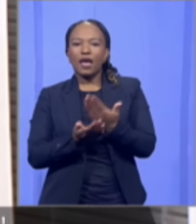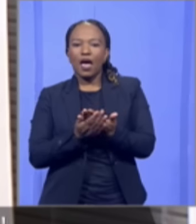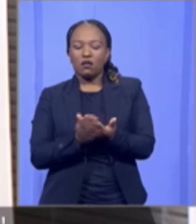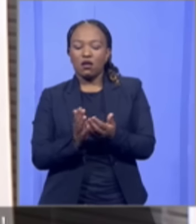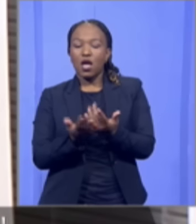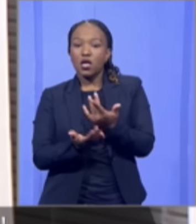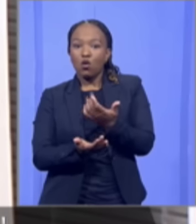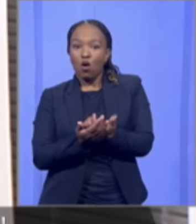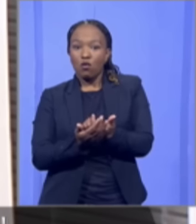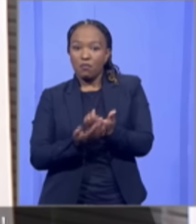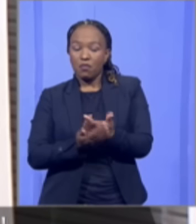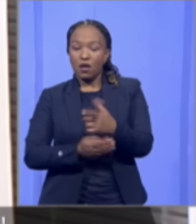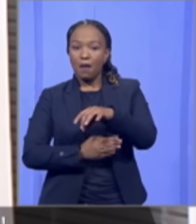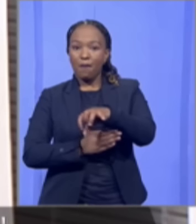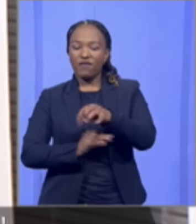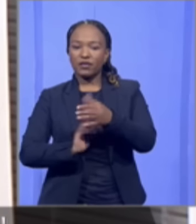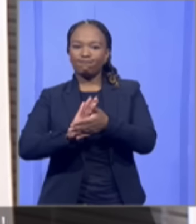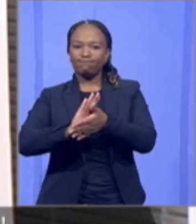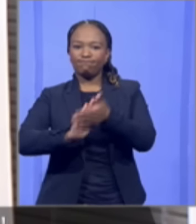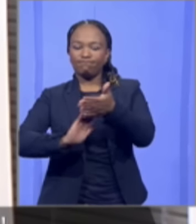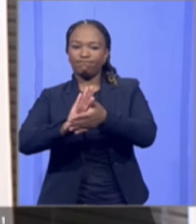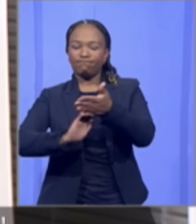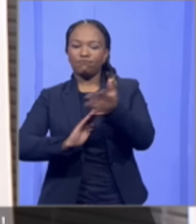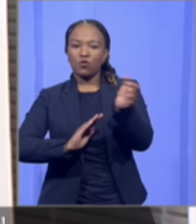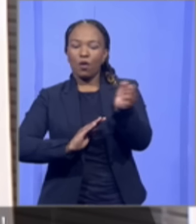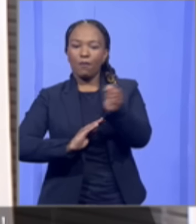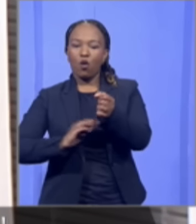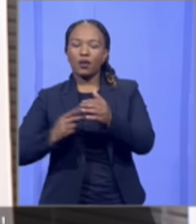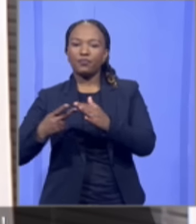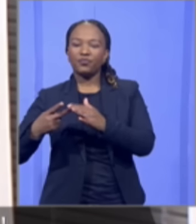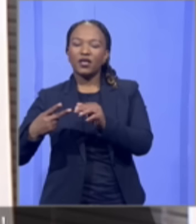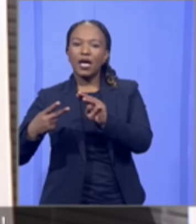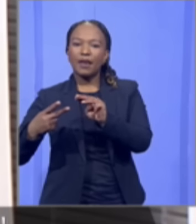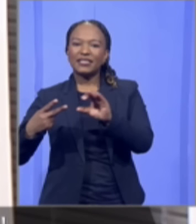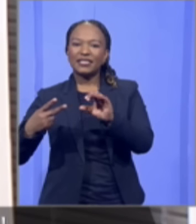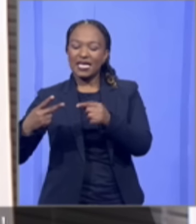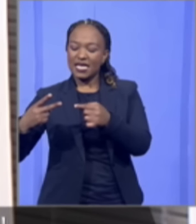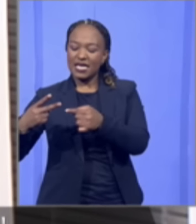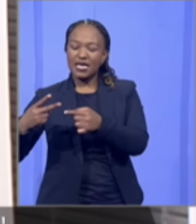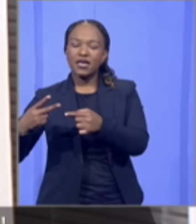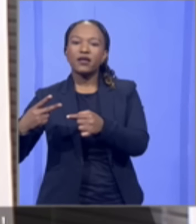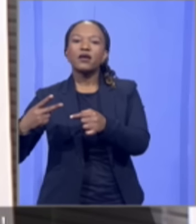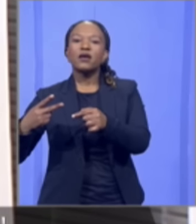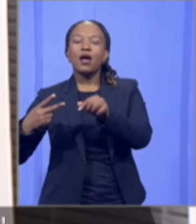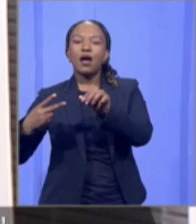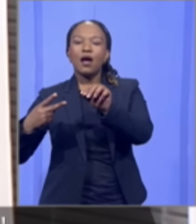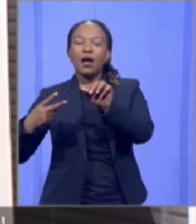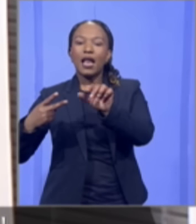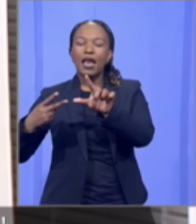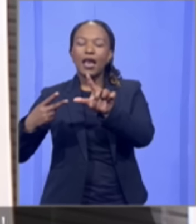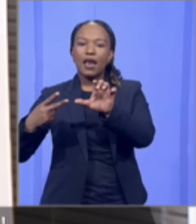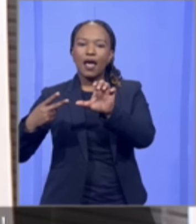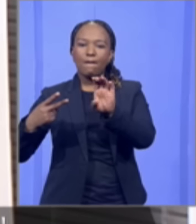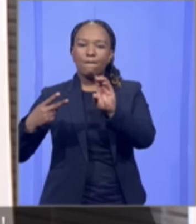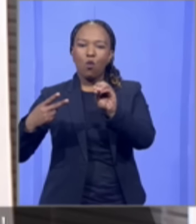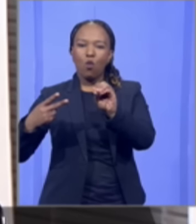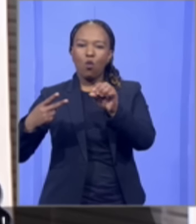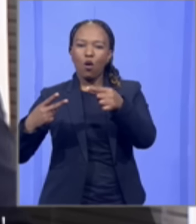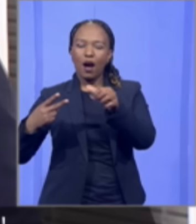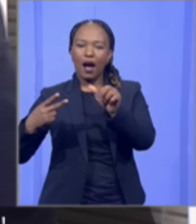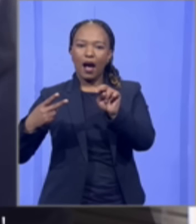our province, we are appointing MEC Lebogang Maile to lead our treasury as well